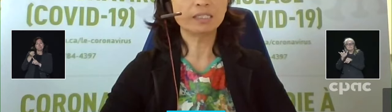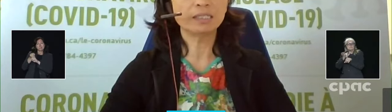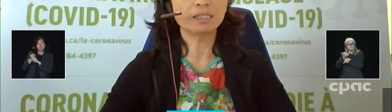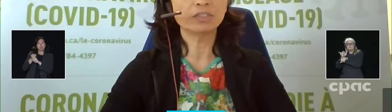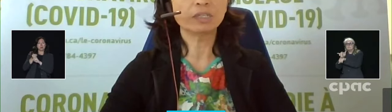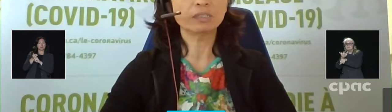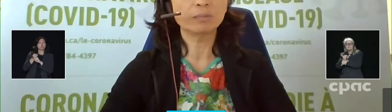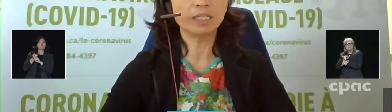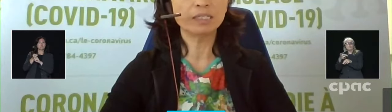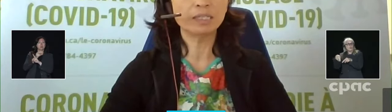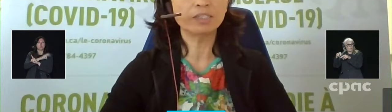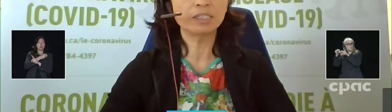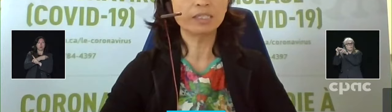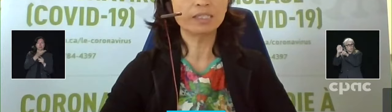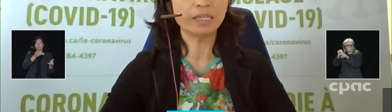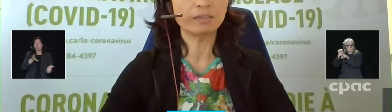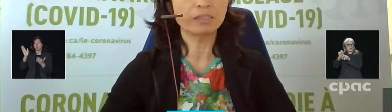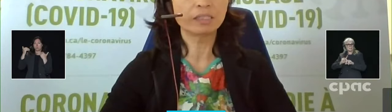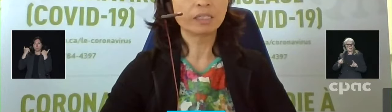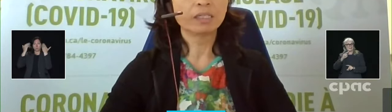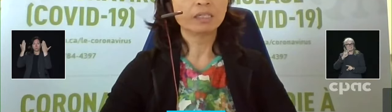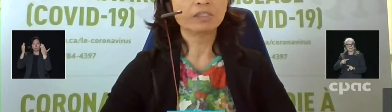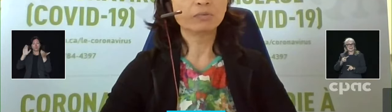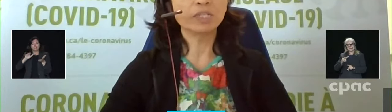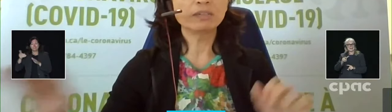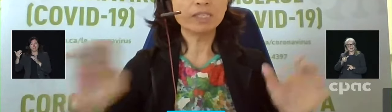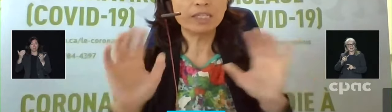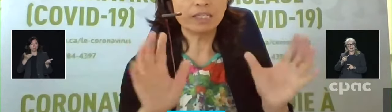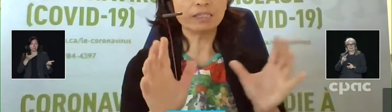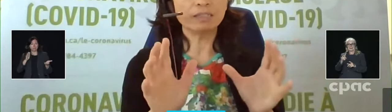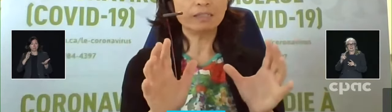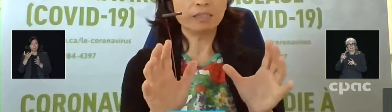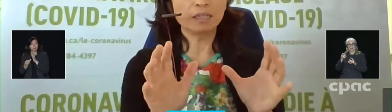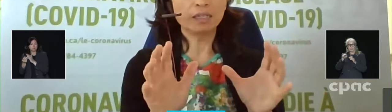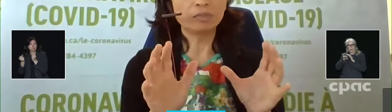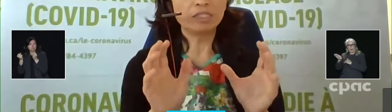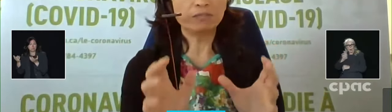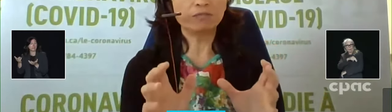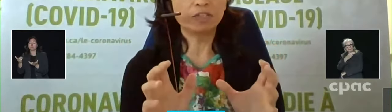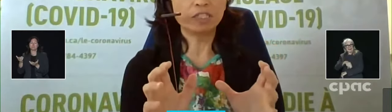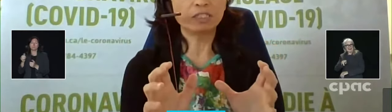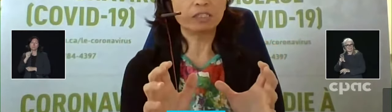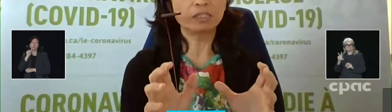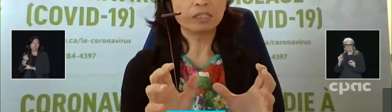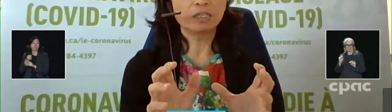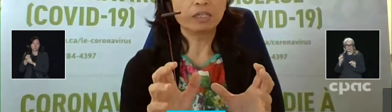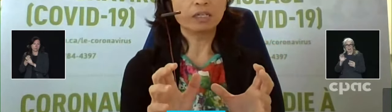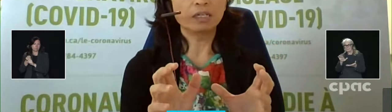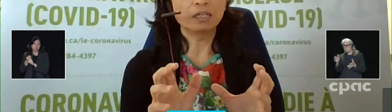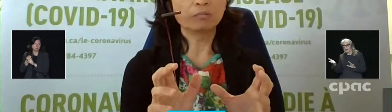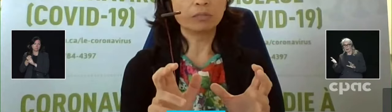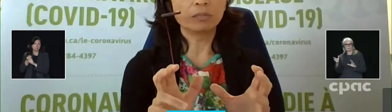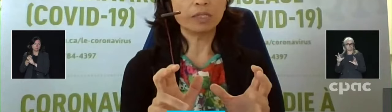severity indicators such as hospitalizations and deaths. So we're looking at different